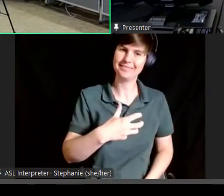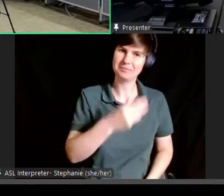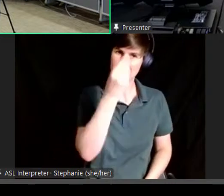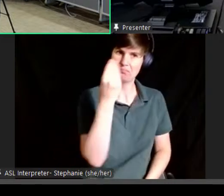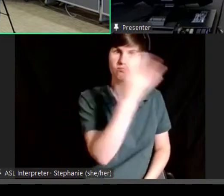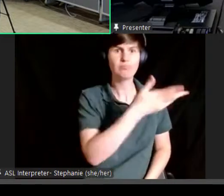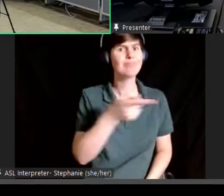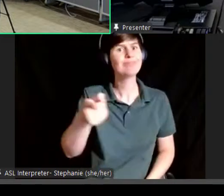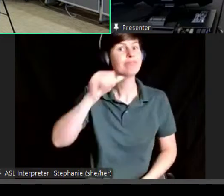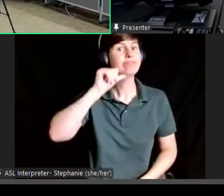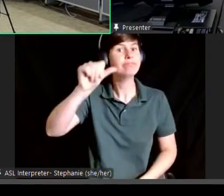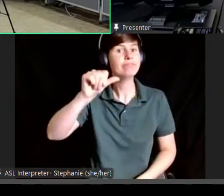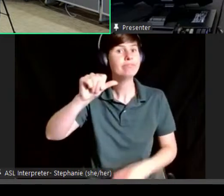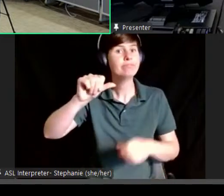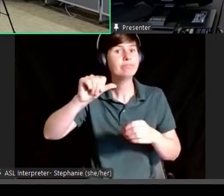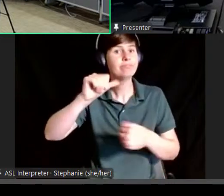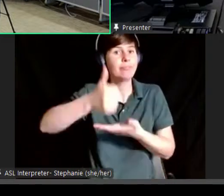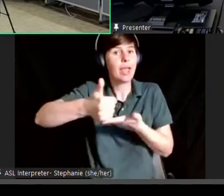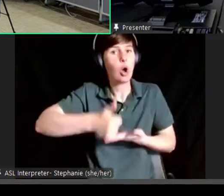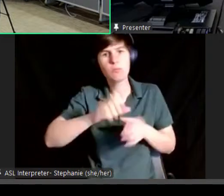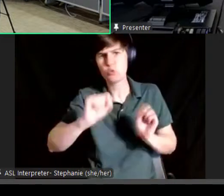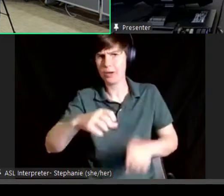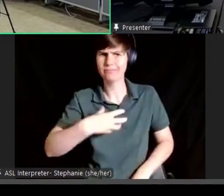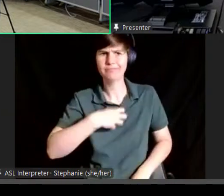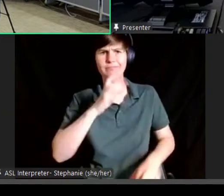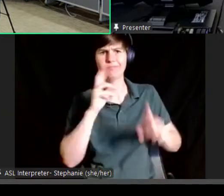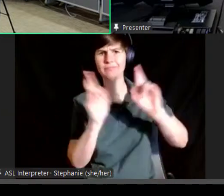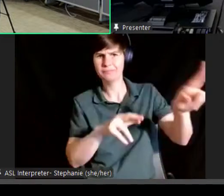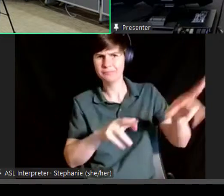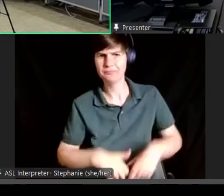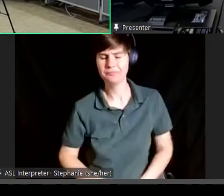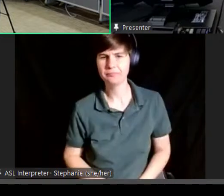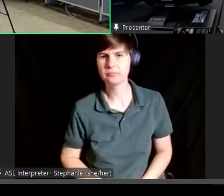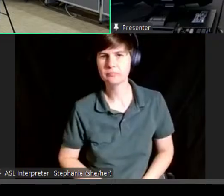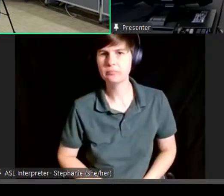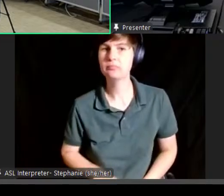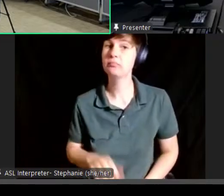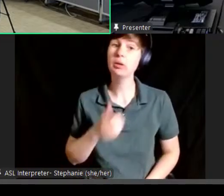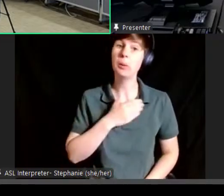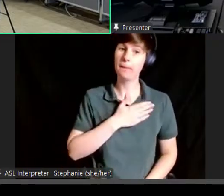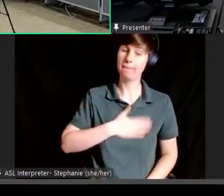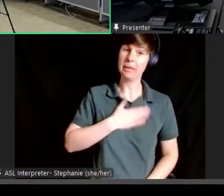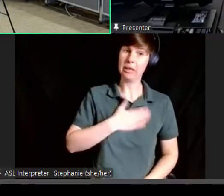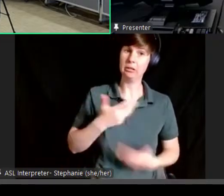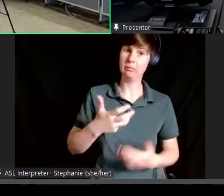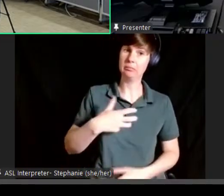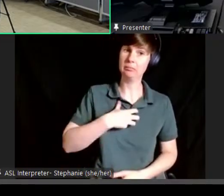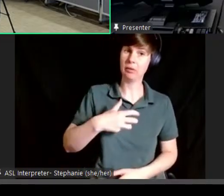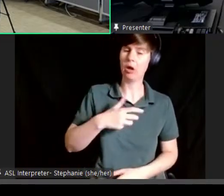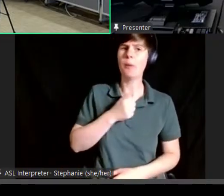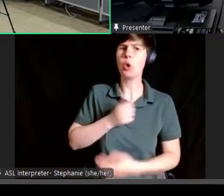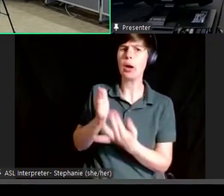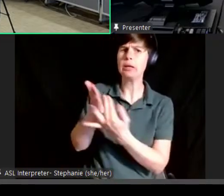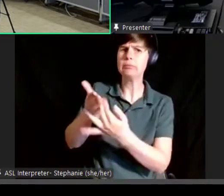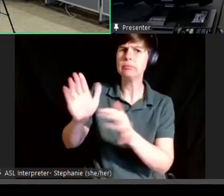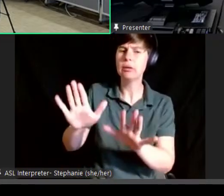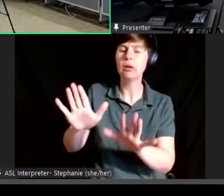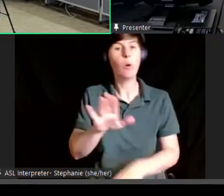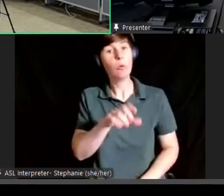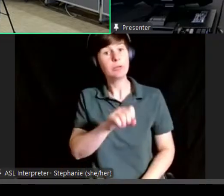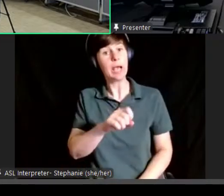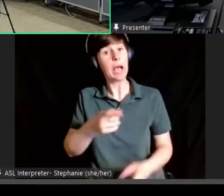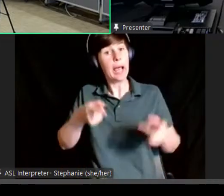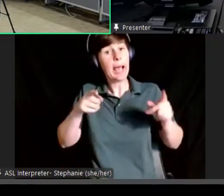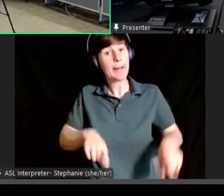didn't get help at that station. Yeah, please file a complaint. Sorry, I didn't mean to make you not have to. No, that's okay, because that has happened to